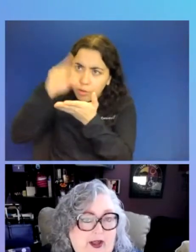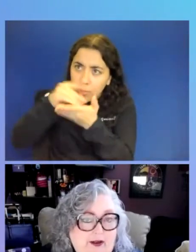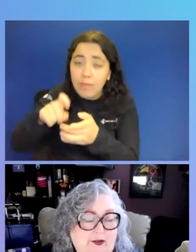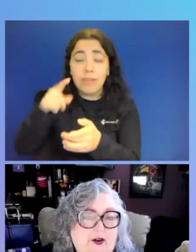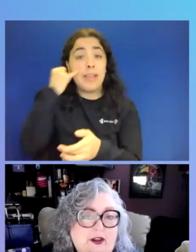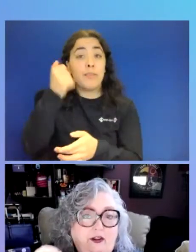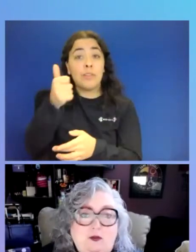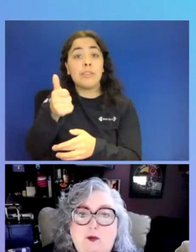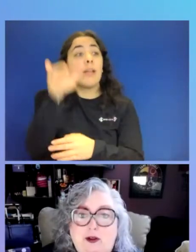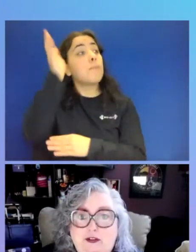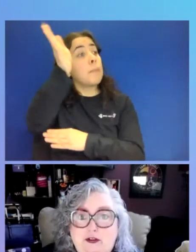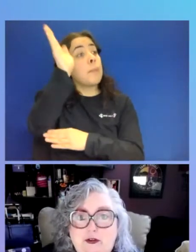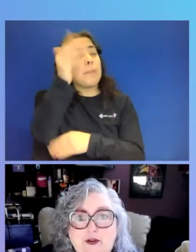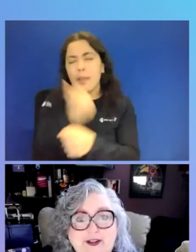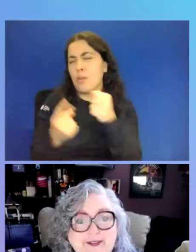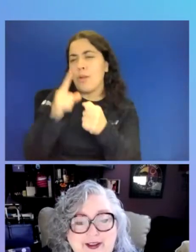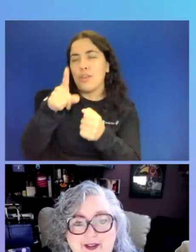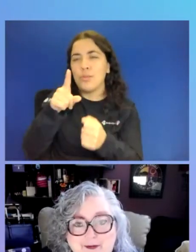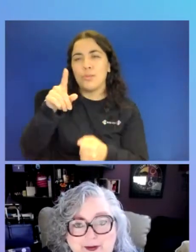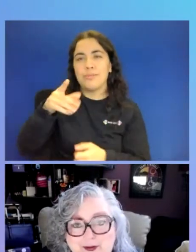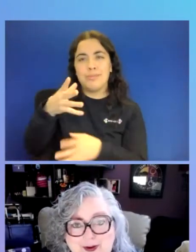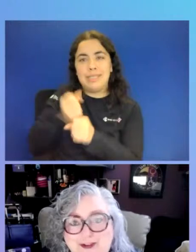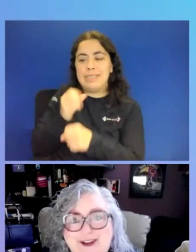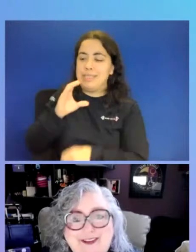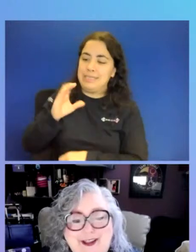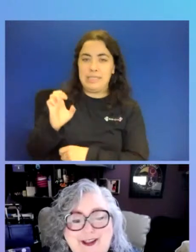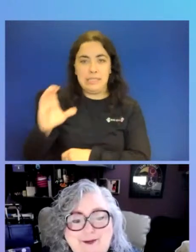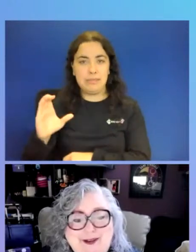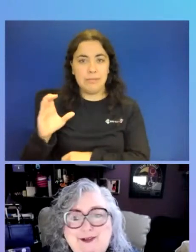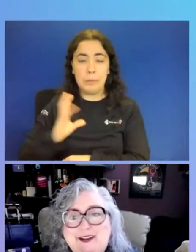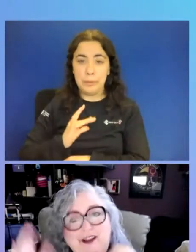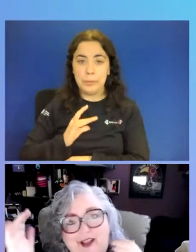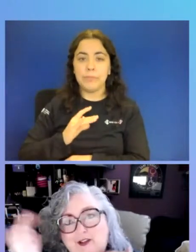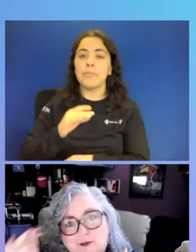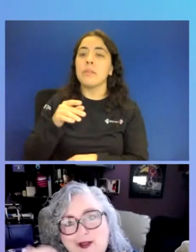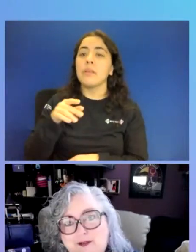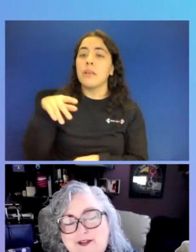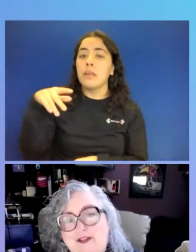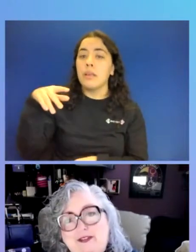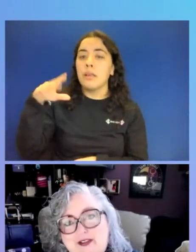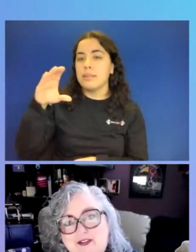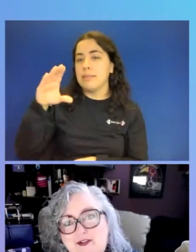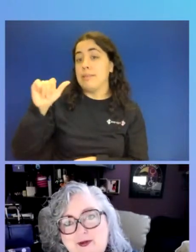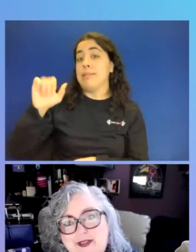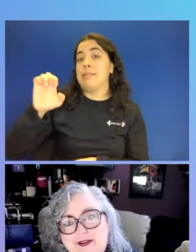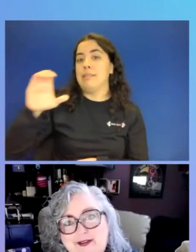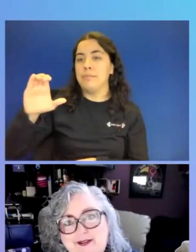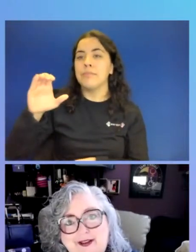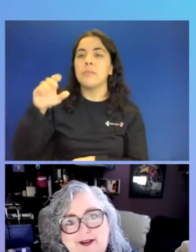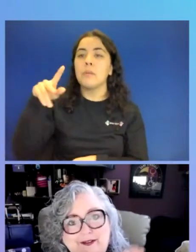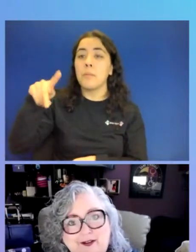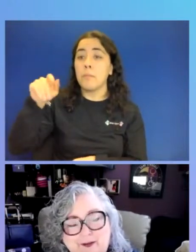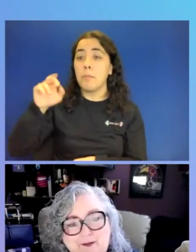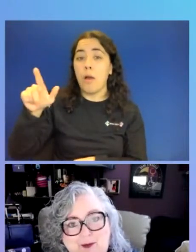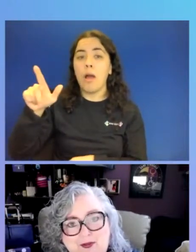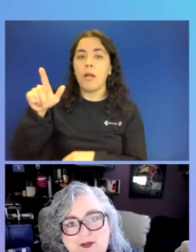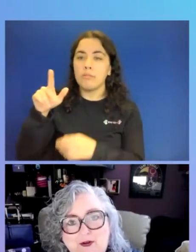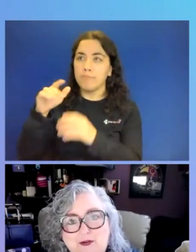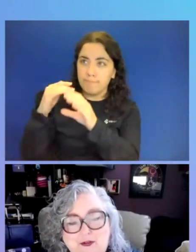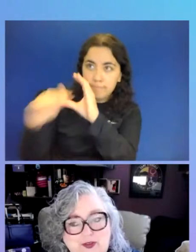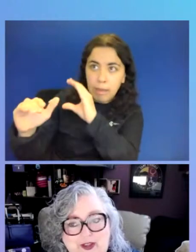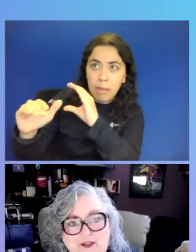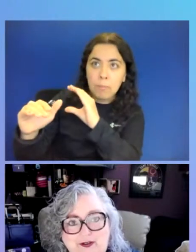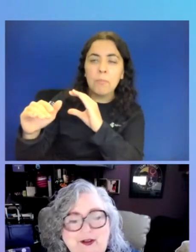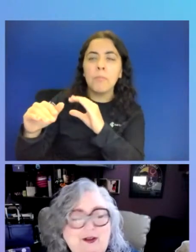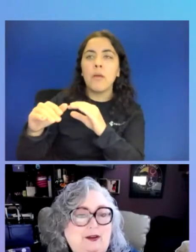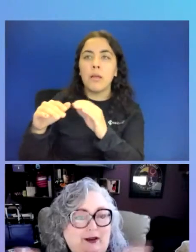You're here at AXCON, you've registered, you're going to save that registration as an email, and then you'll make a list of the sessions you attended. And as long as it maps to